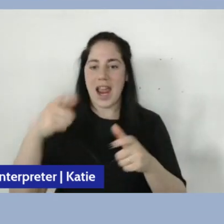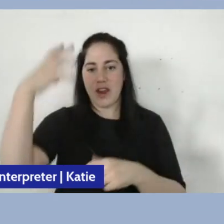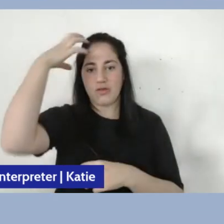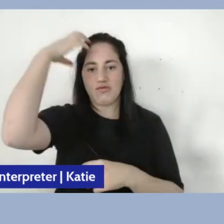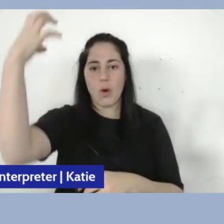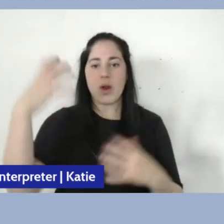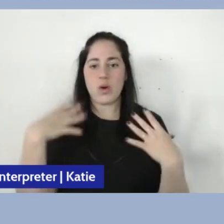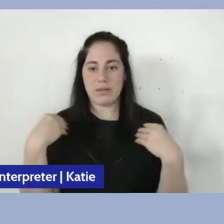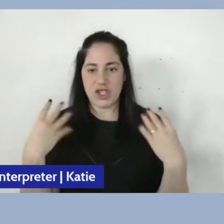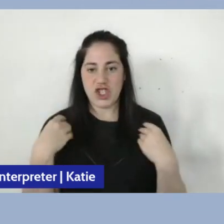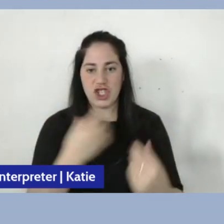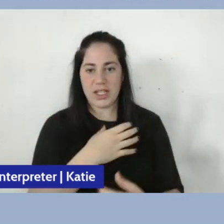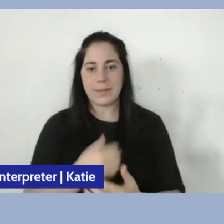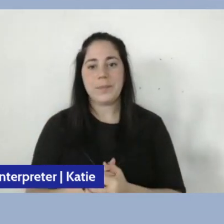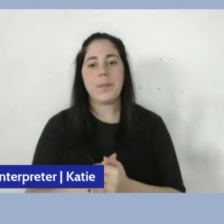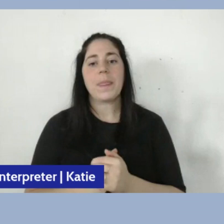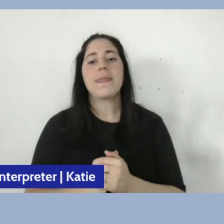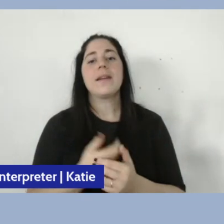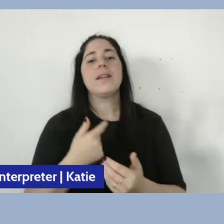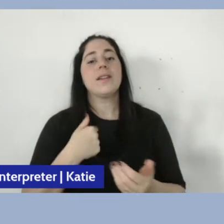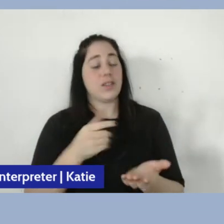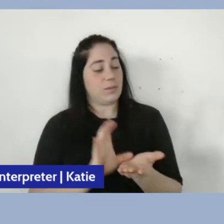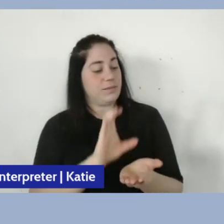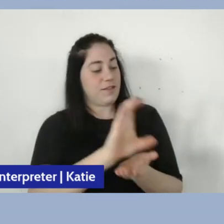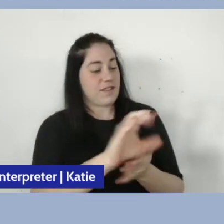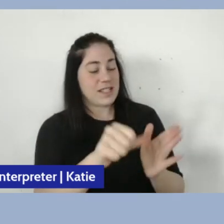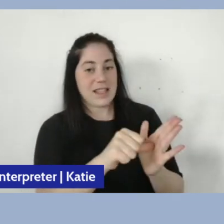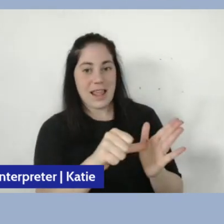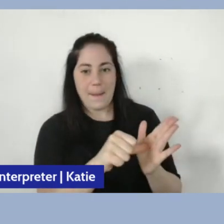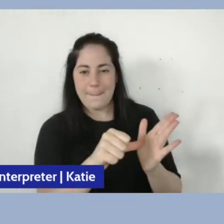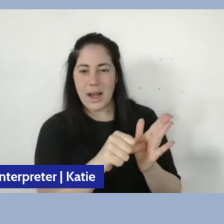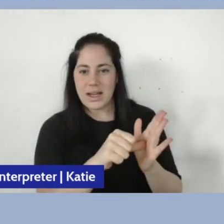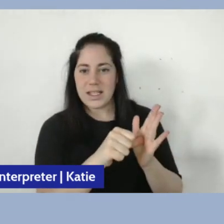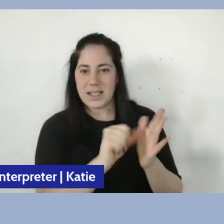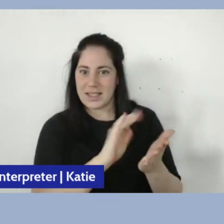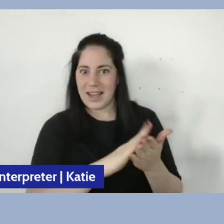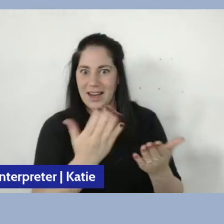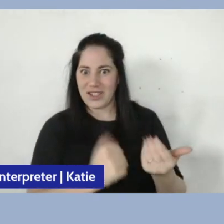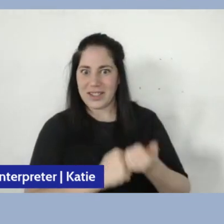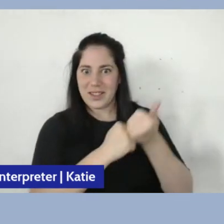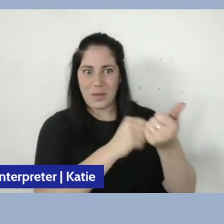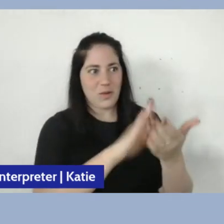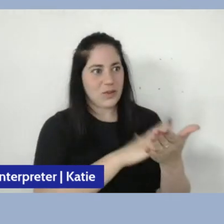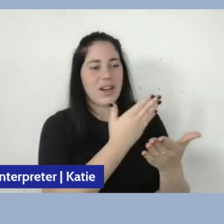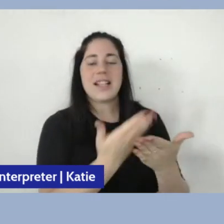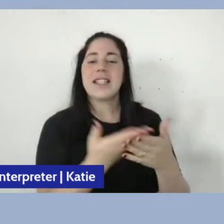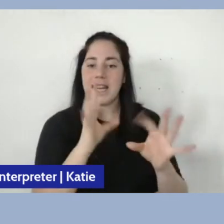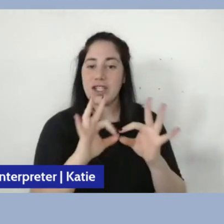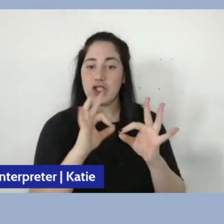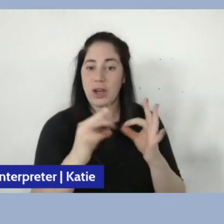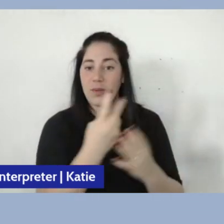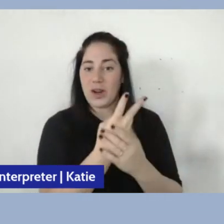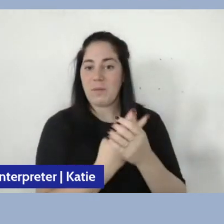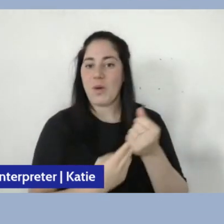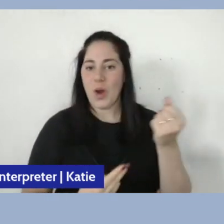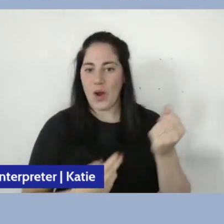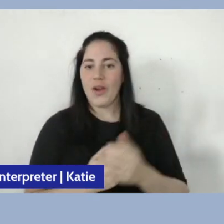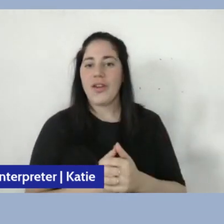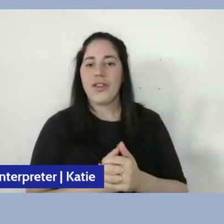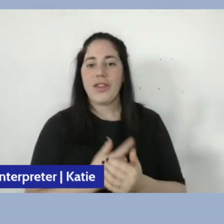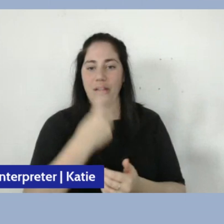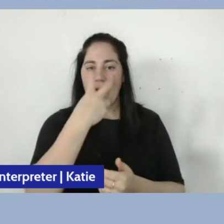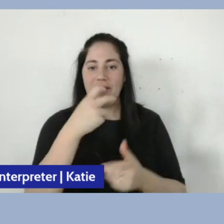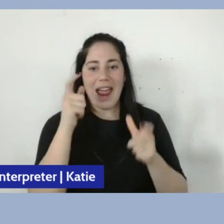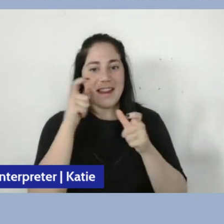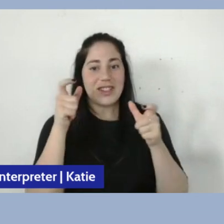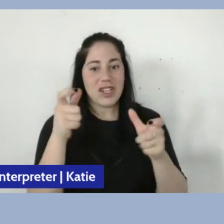are actually investing that money to actually support translating and interpreting of aged care materials